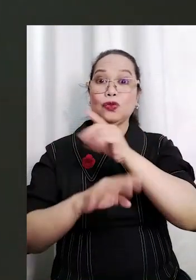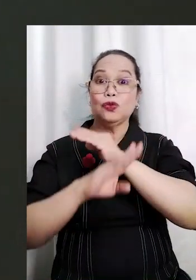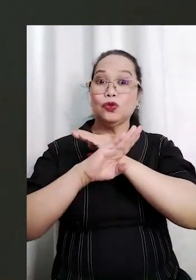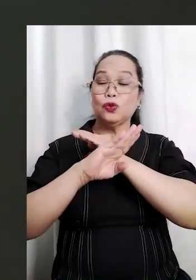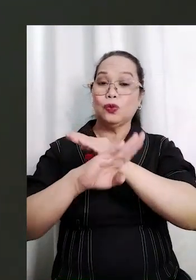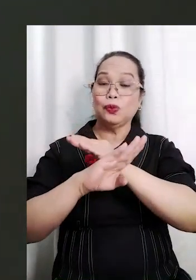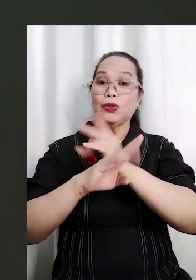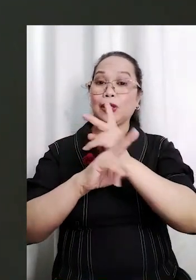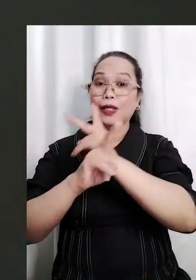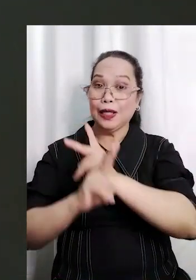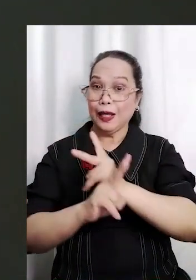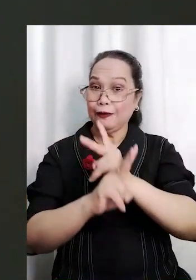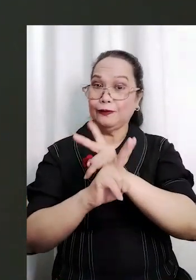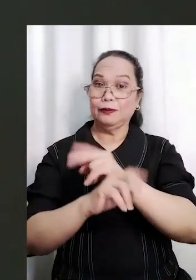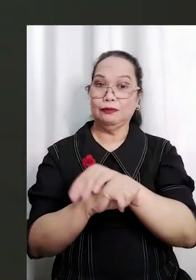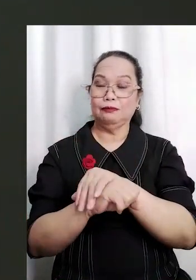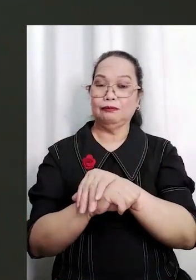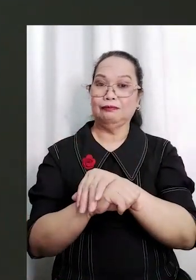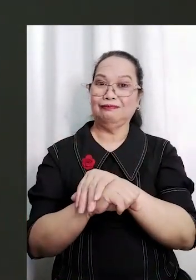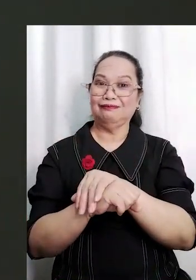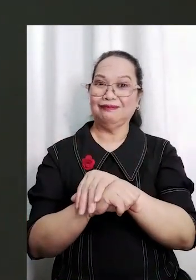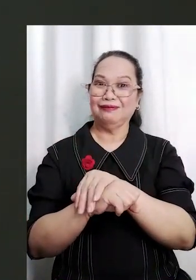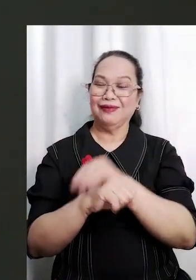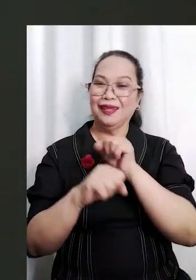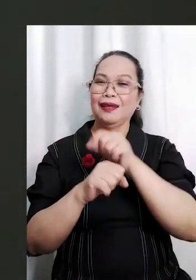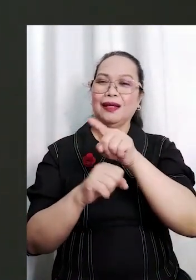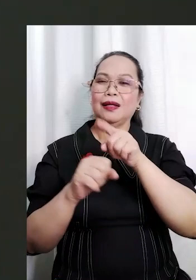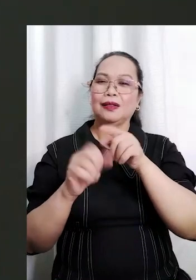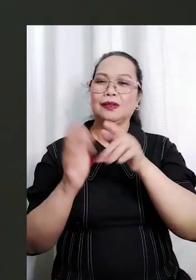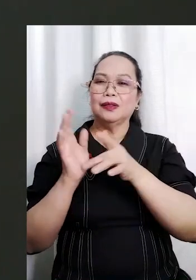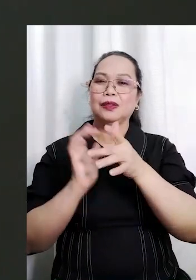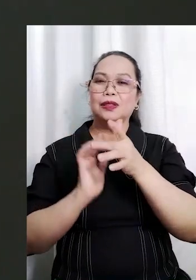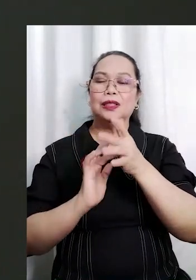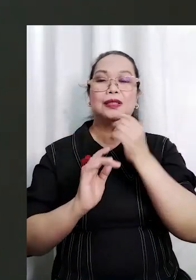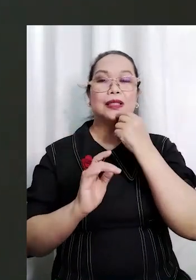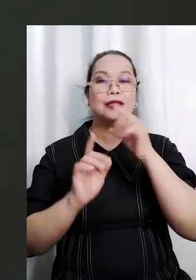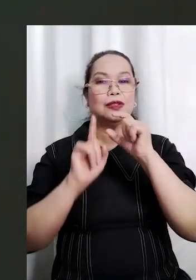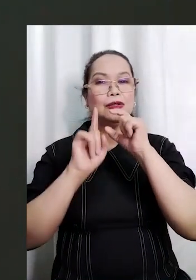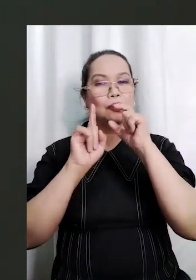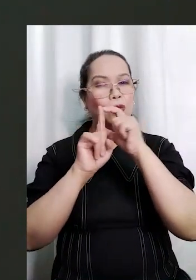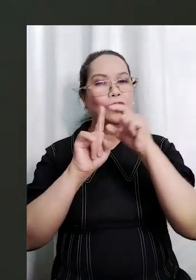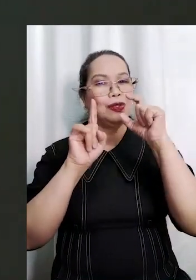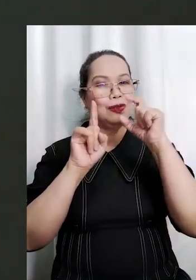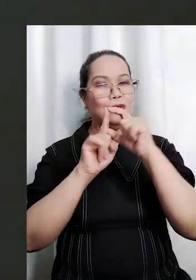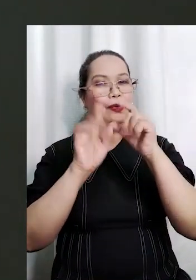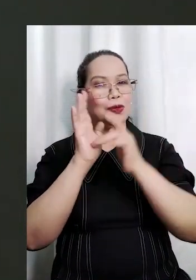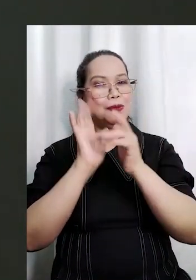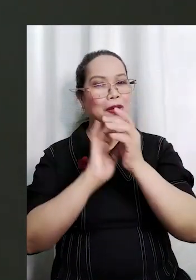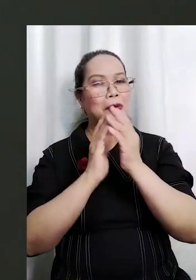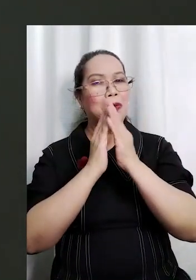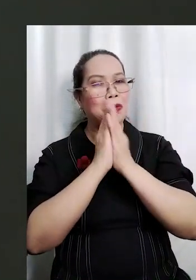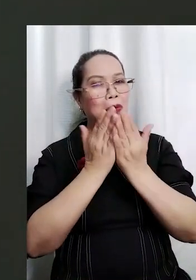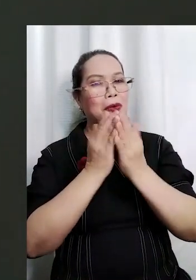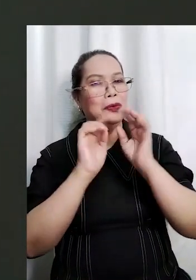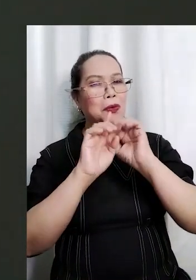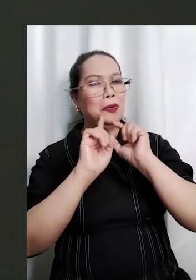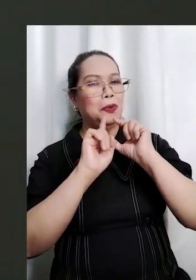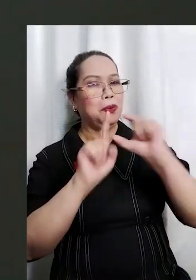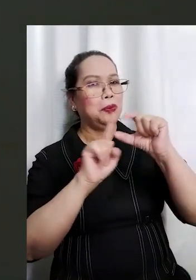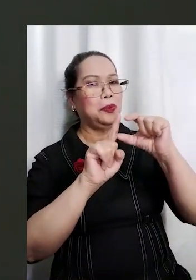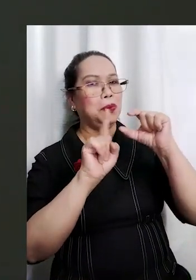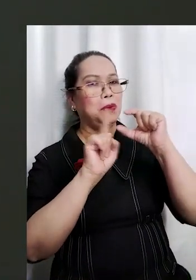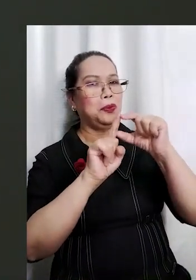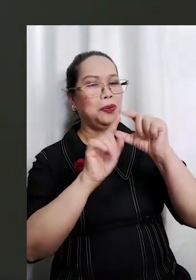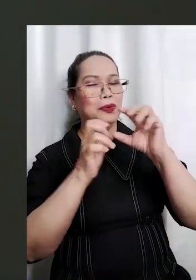you to guard you carefully. Dahil napansin niya si Jesus, panay ang quote ng scriptures kapag kinokontra siya.